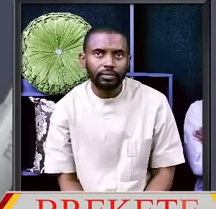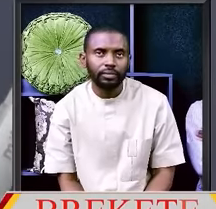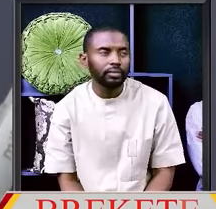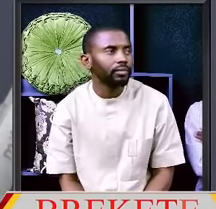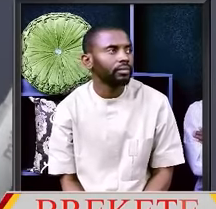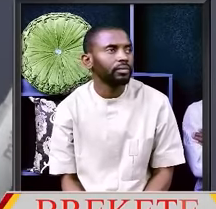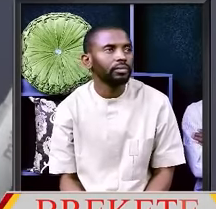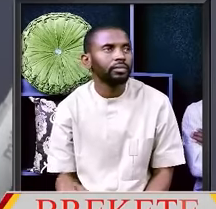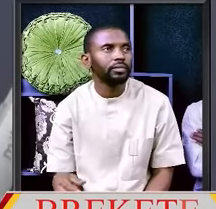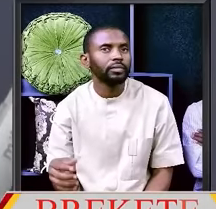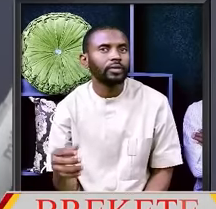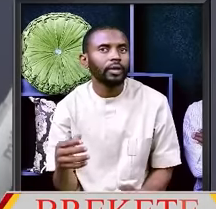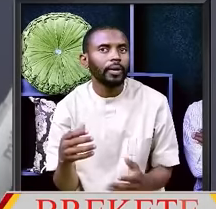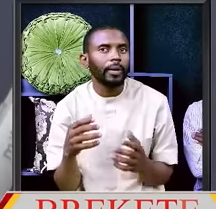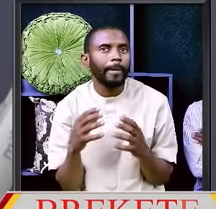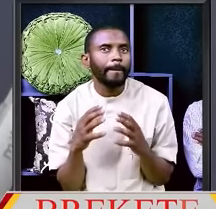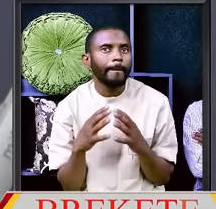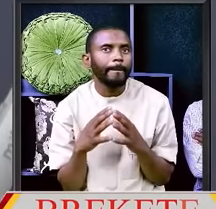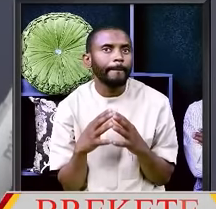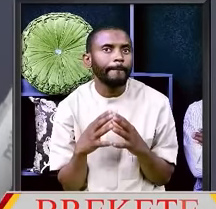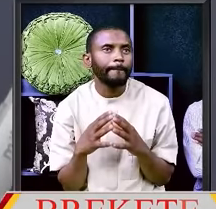We they hear you, ma.